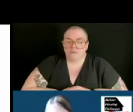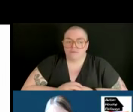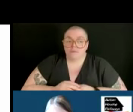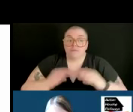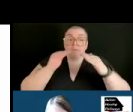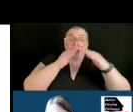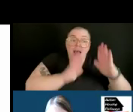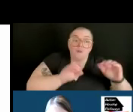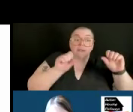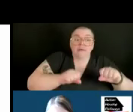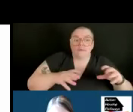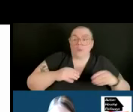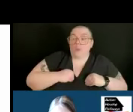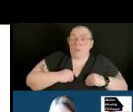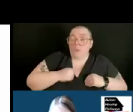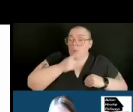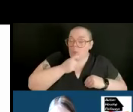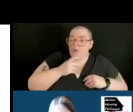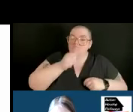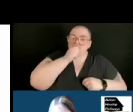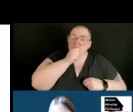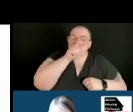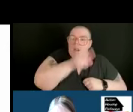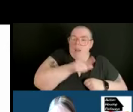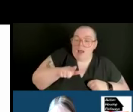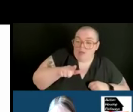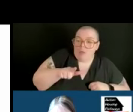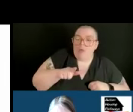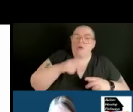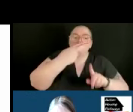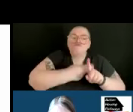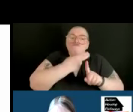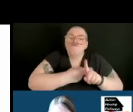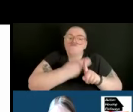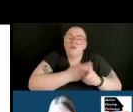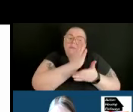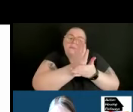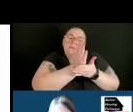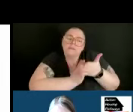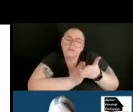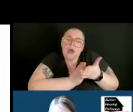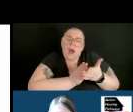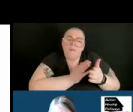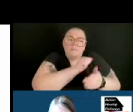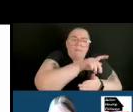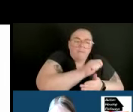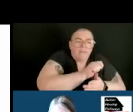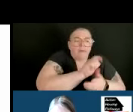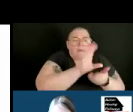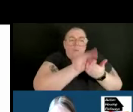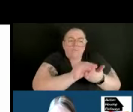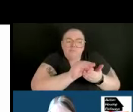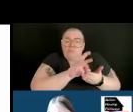Housing can be owned by private landlords who rent some units at a below market rate.